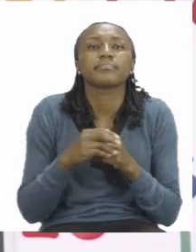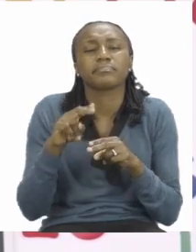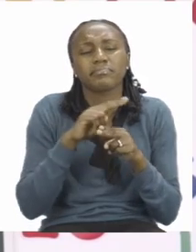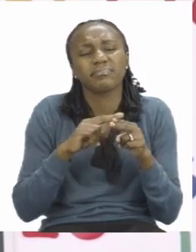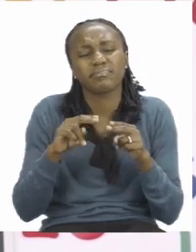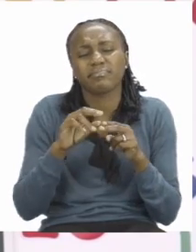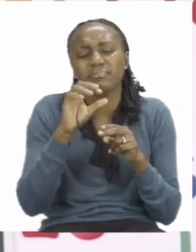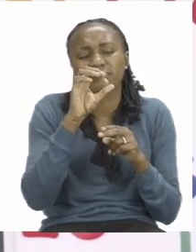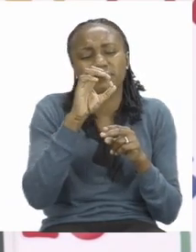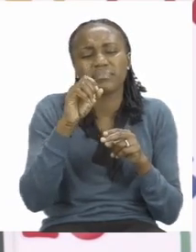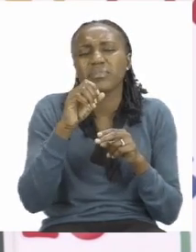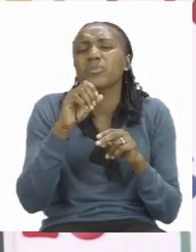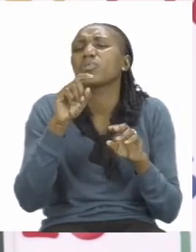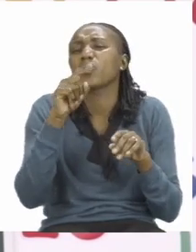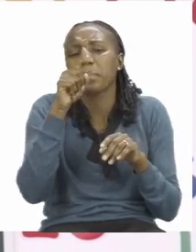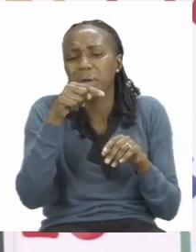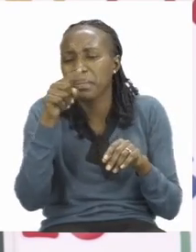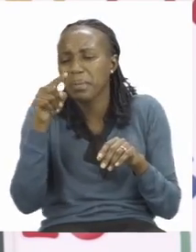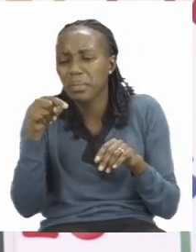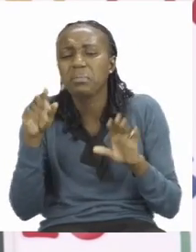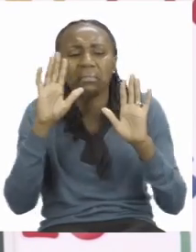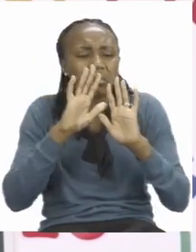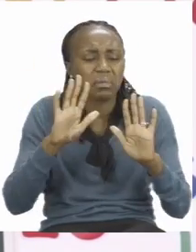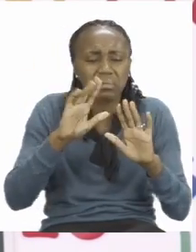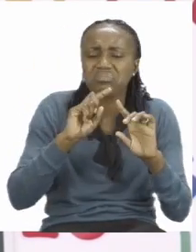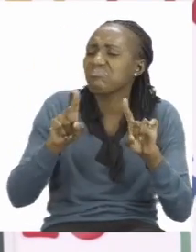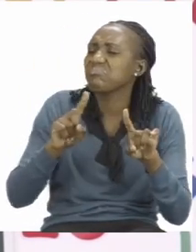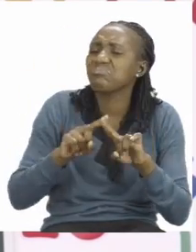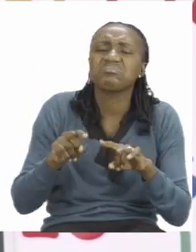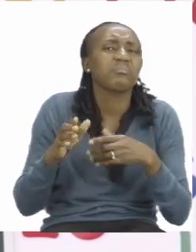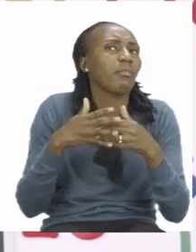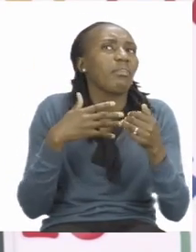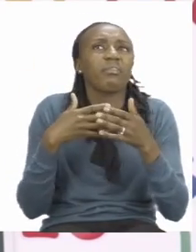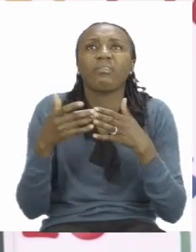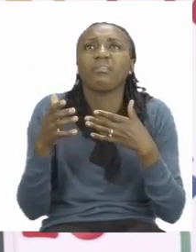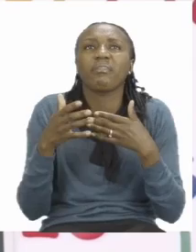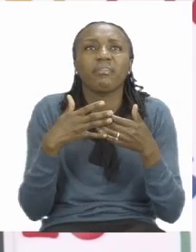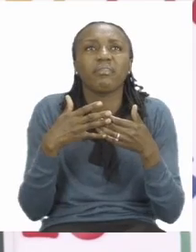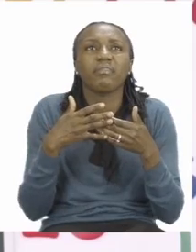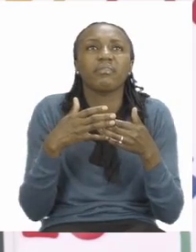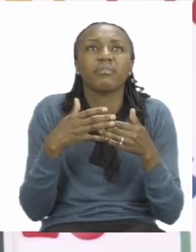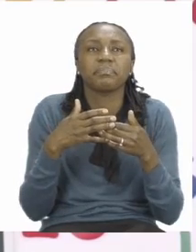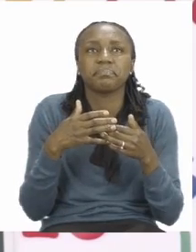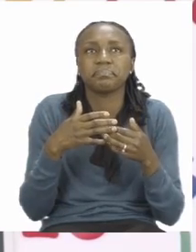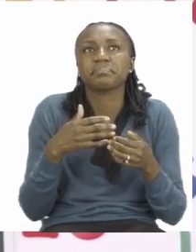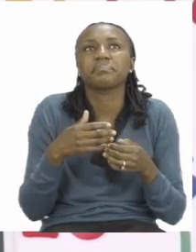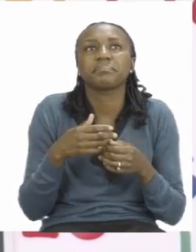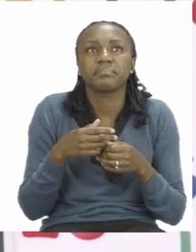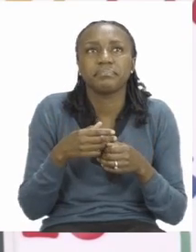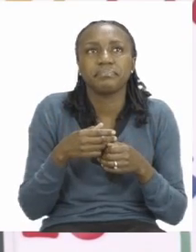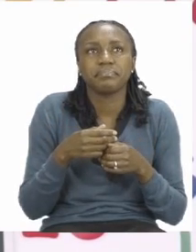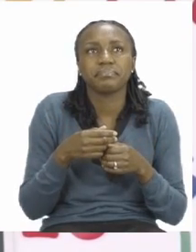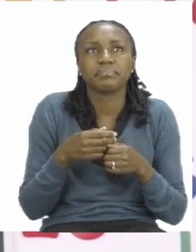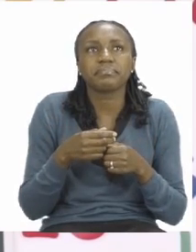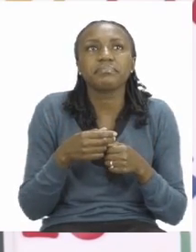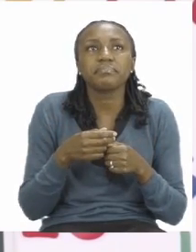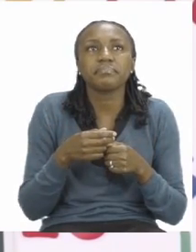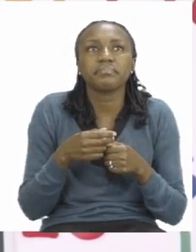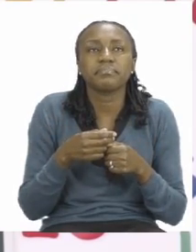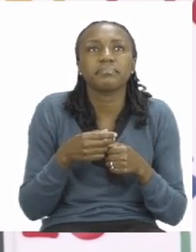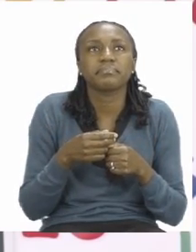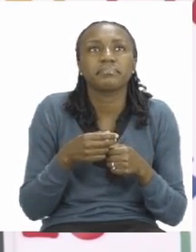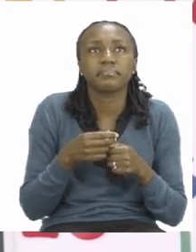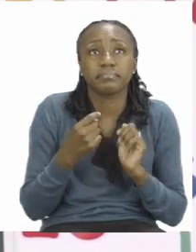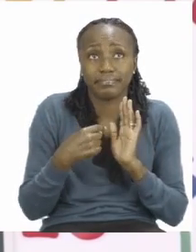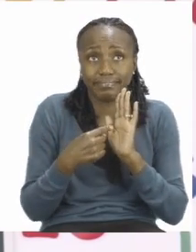use sticks, you can use the number line. Today we're going to use sticks. Or rather, let's use balls.